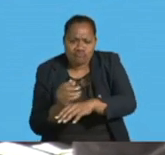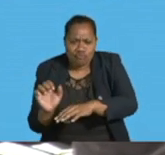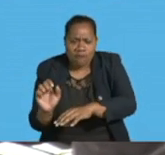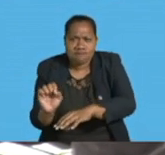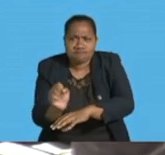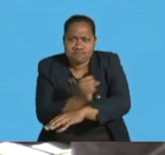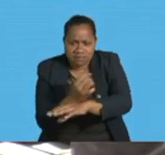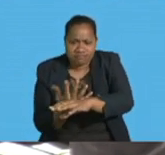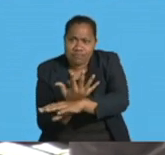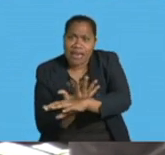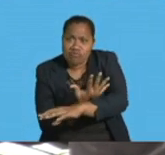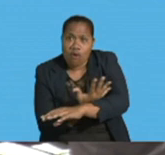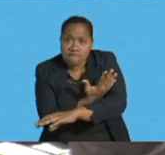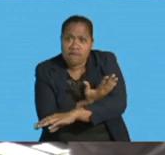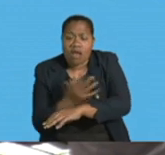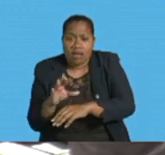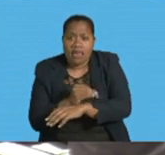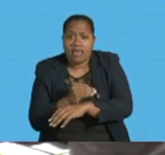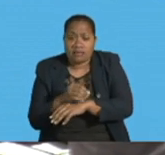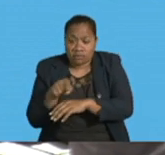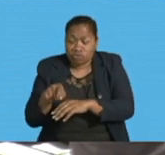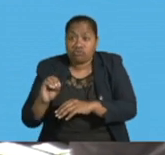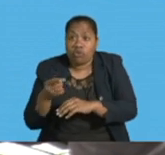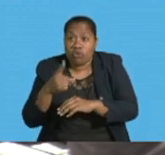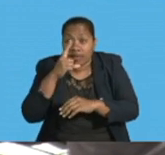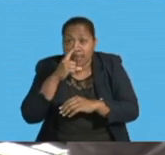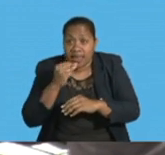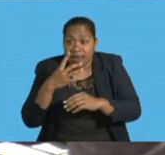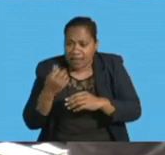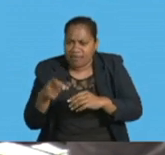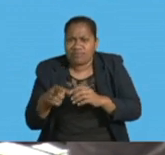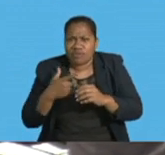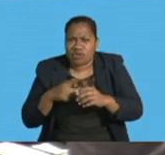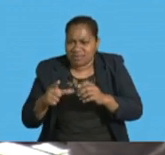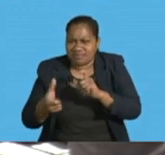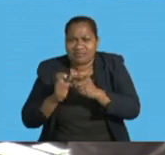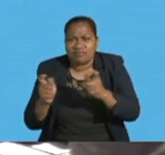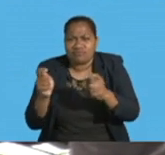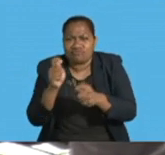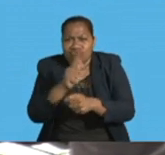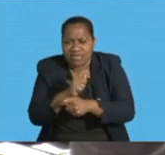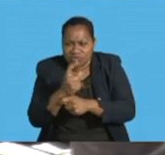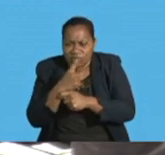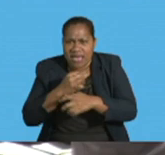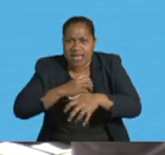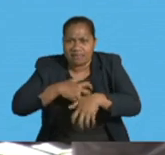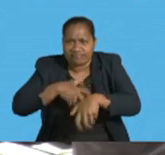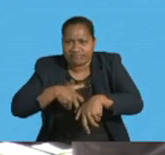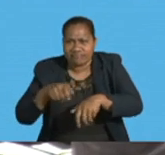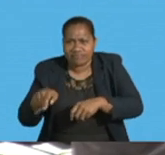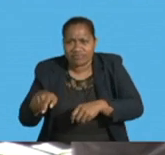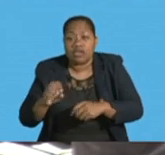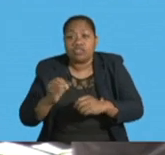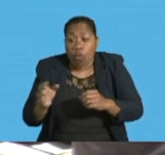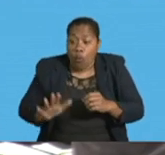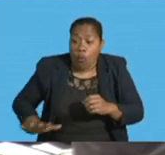sequester carbon dioxide from the atmosphere as part of climate change mitigation and adaptation. Of all the